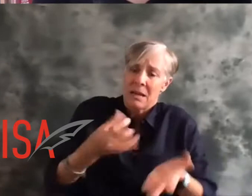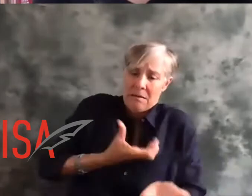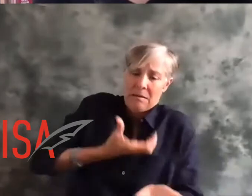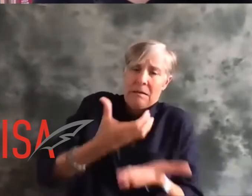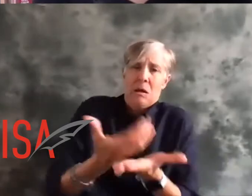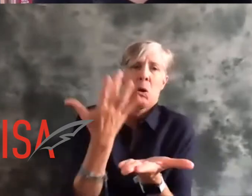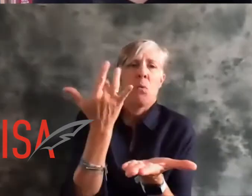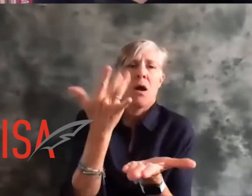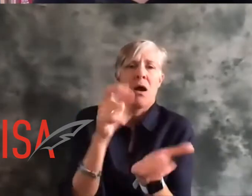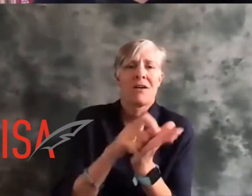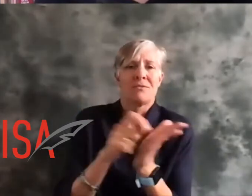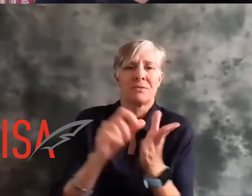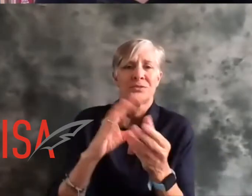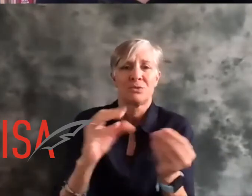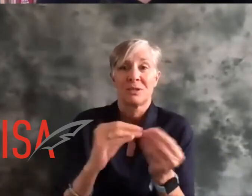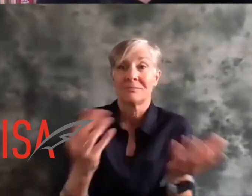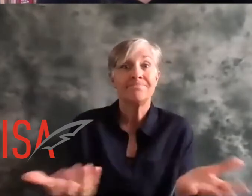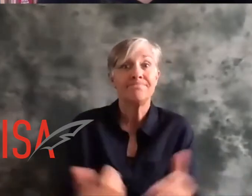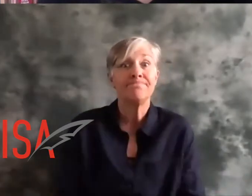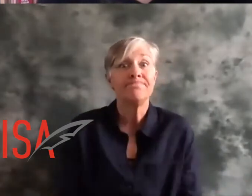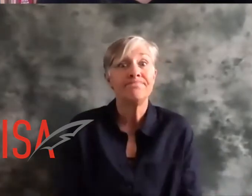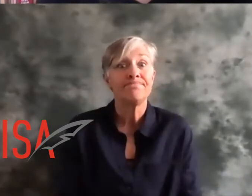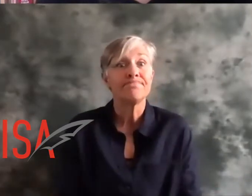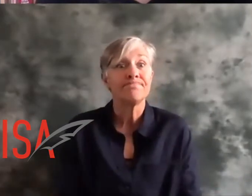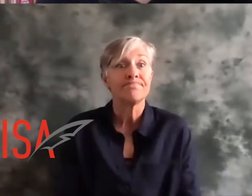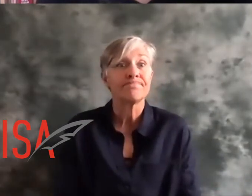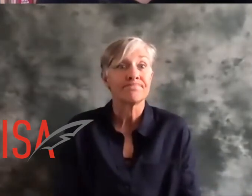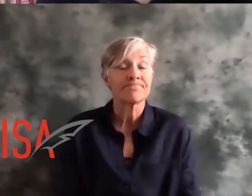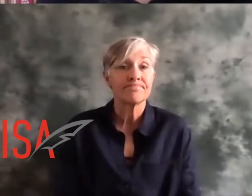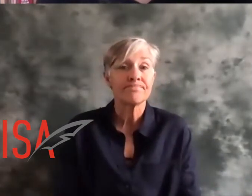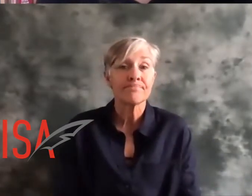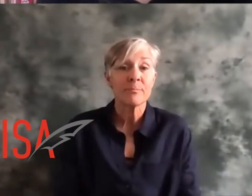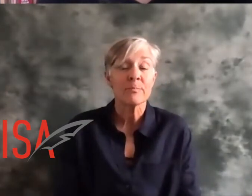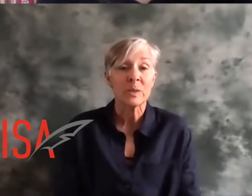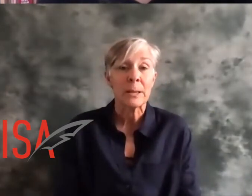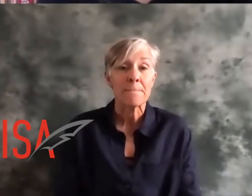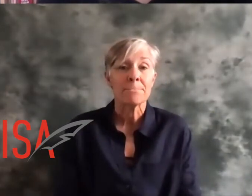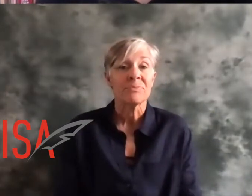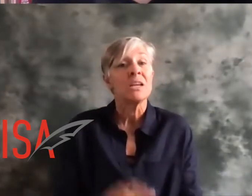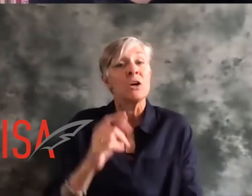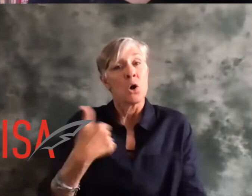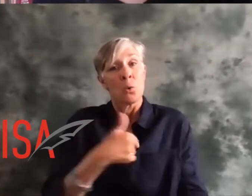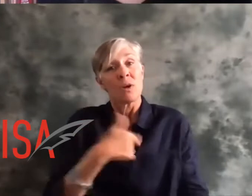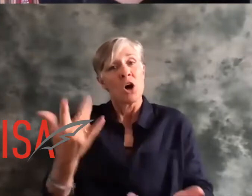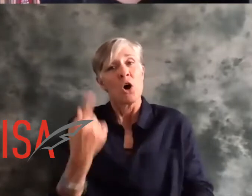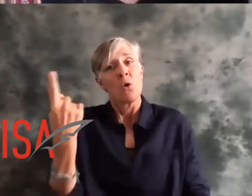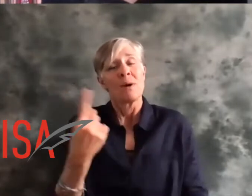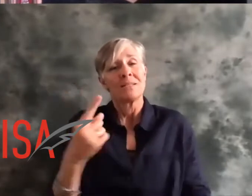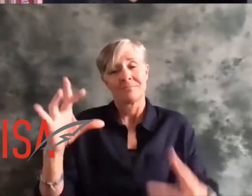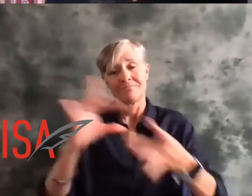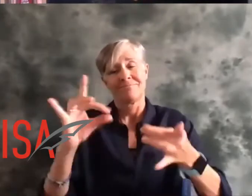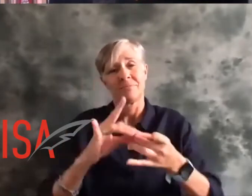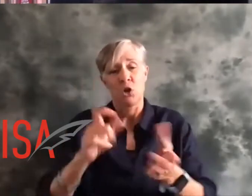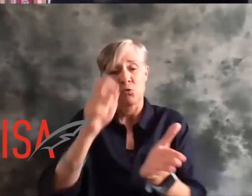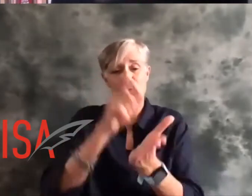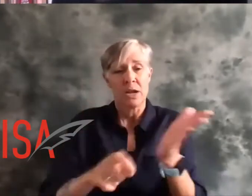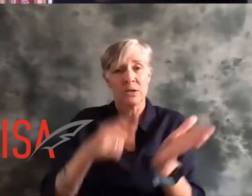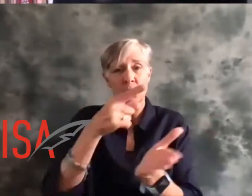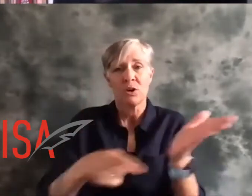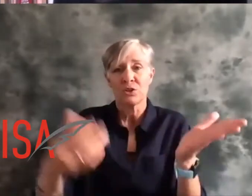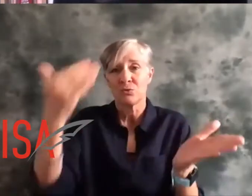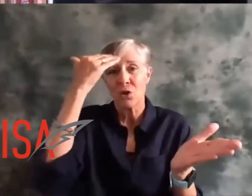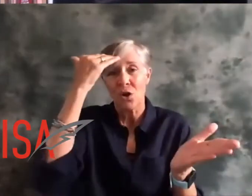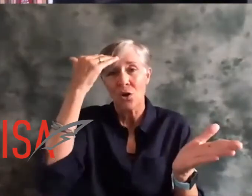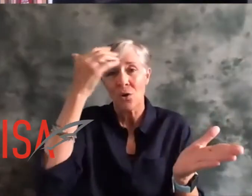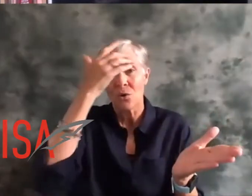saying and why you're writing it. Because, you know, we say, write what you know, and that is often